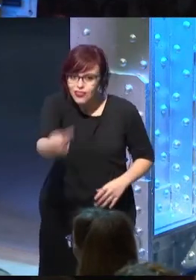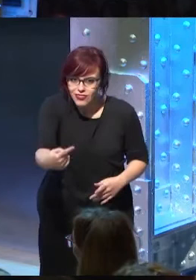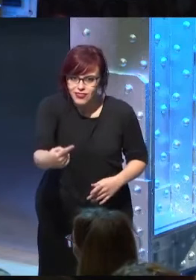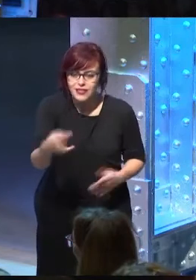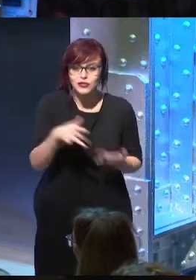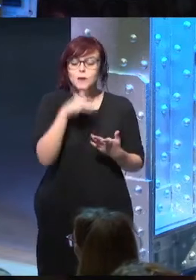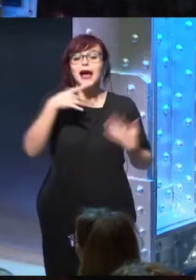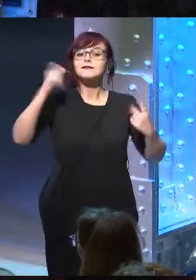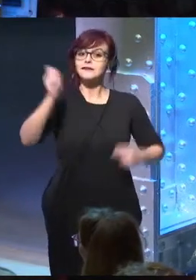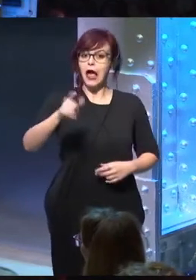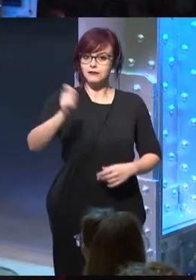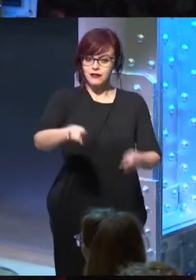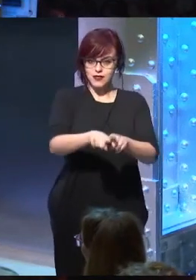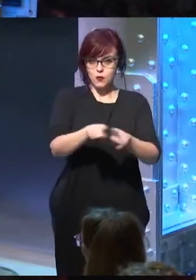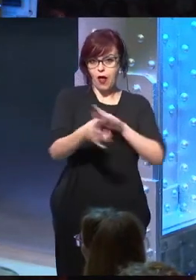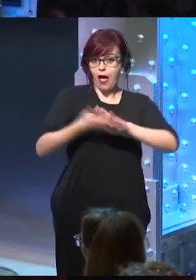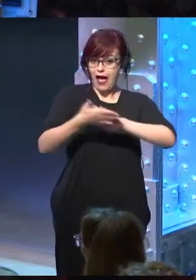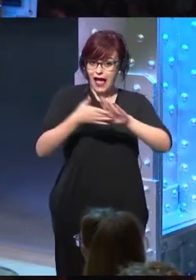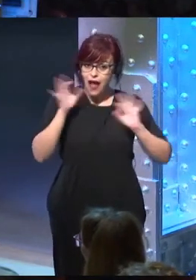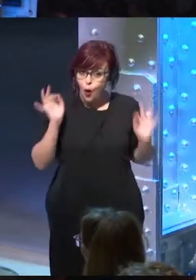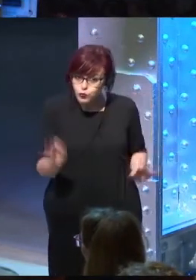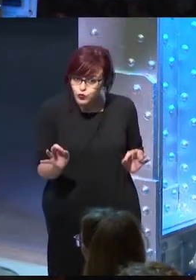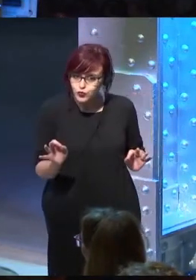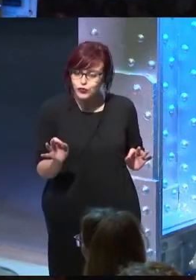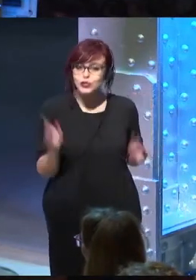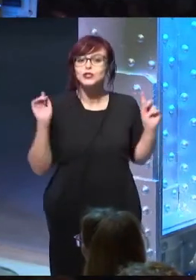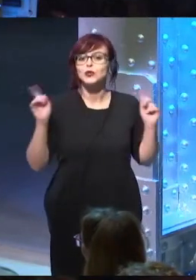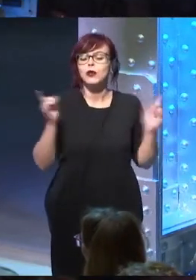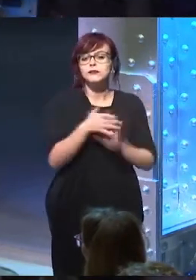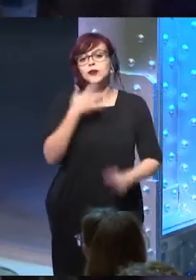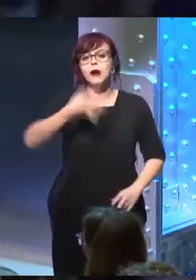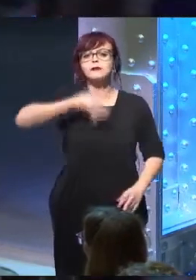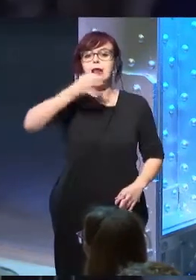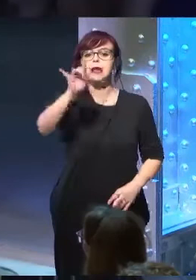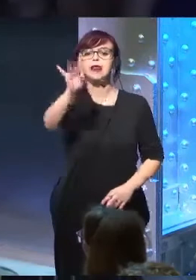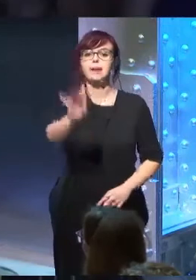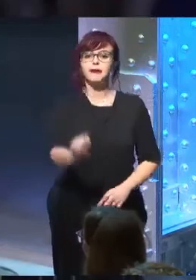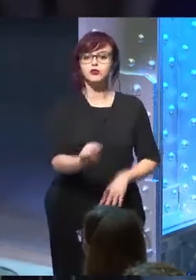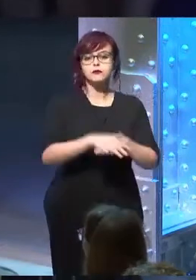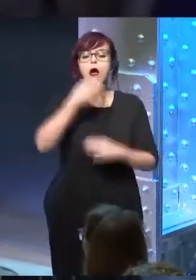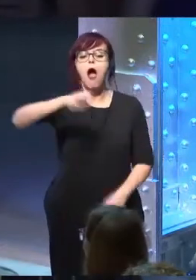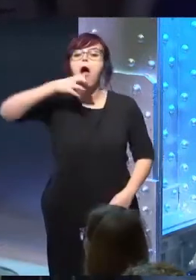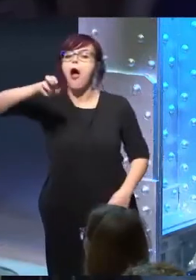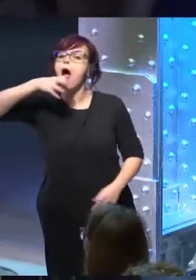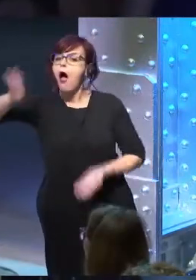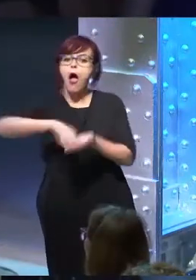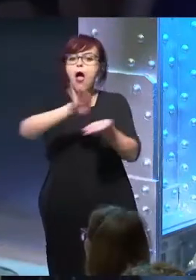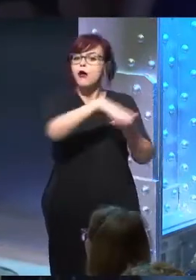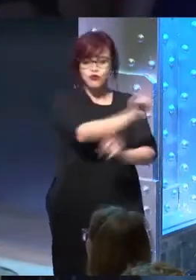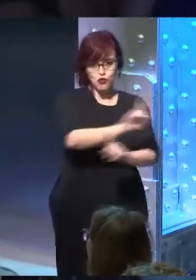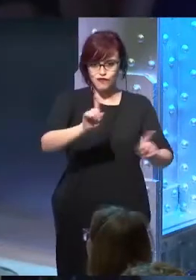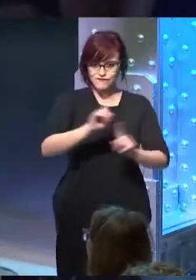be a simple 50 minutes of complaint. My aim is to take a long